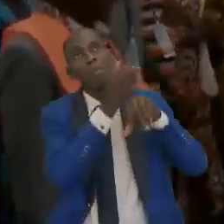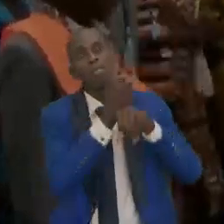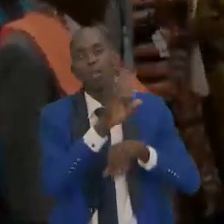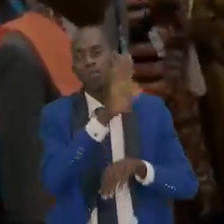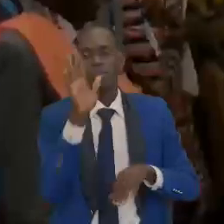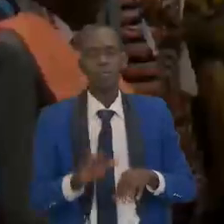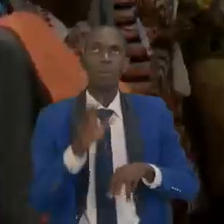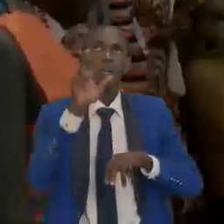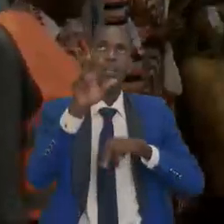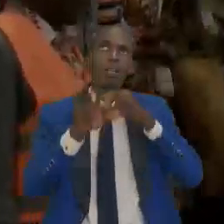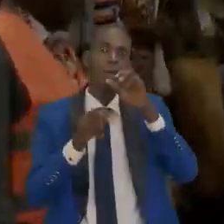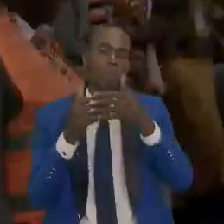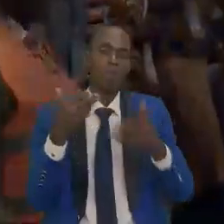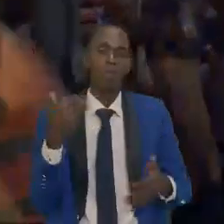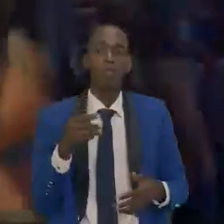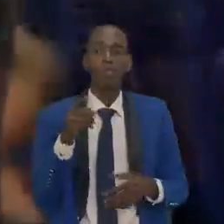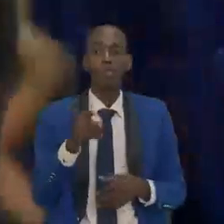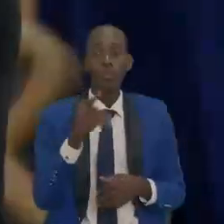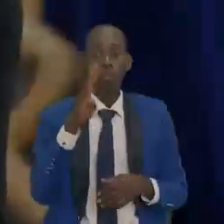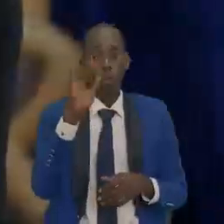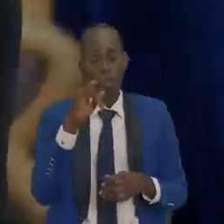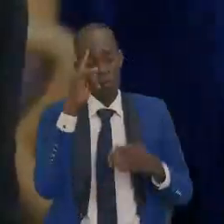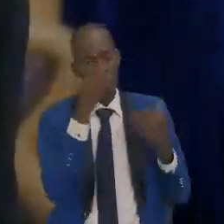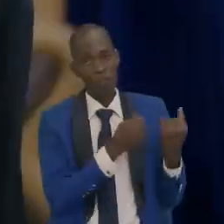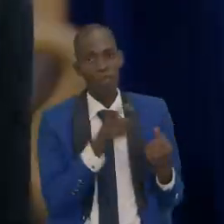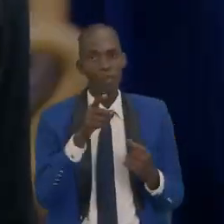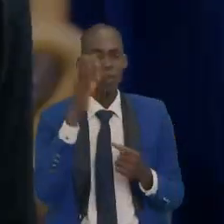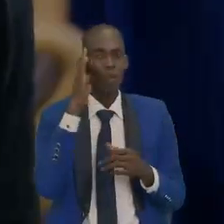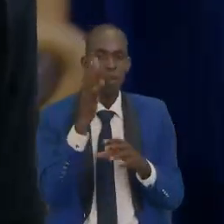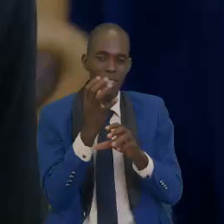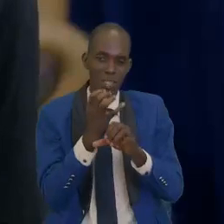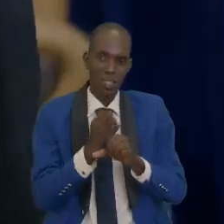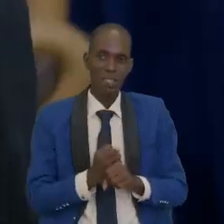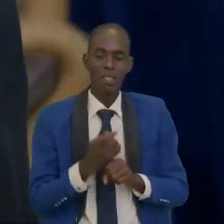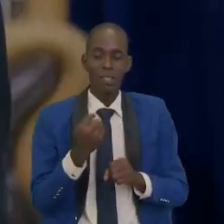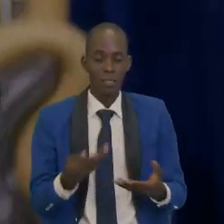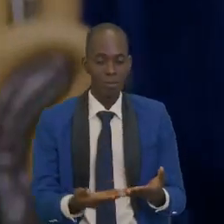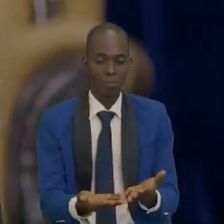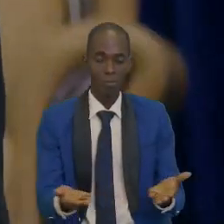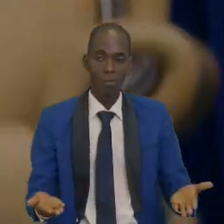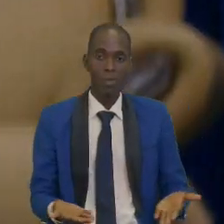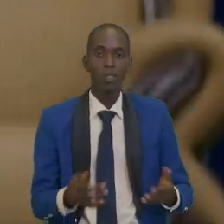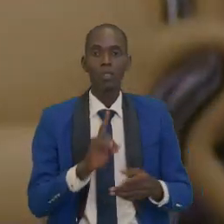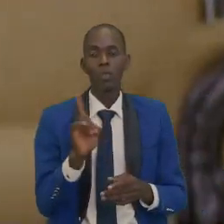by faith you will possess the territories who have never possessed